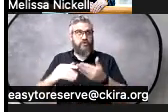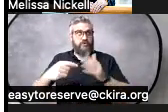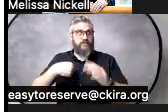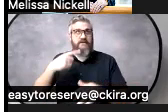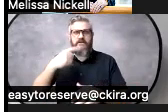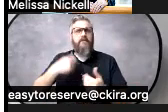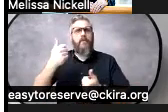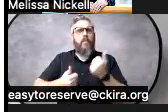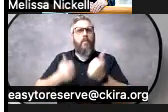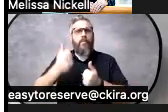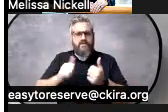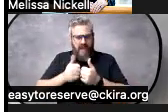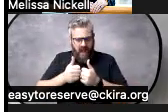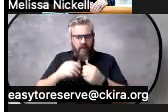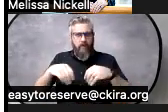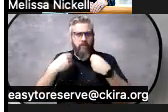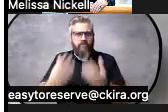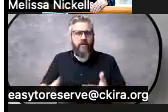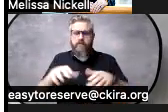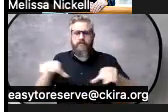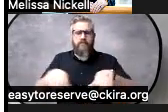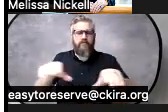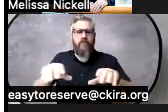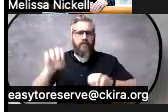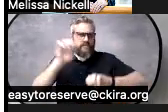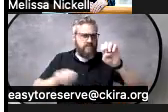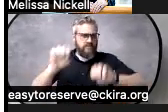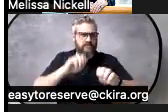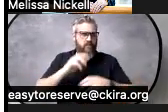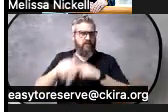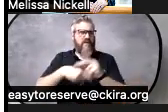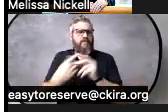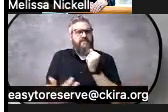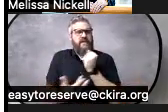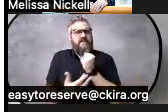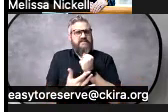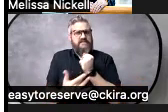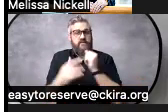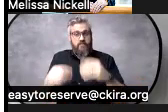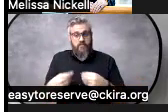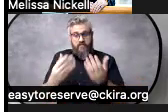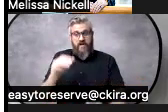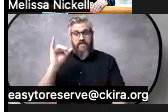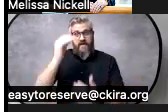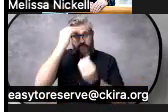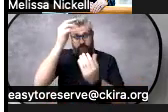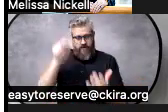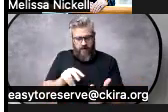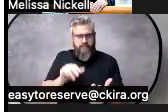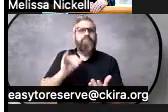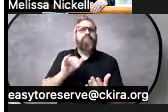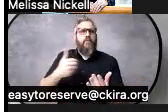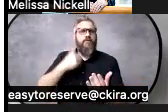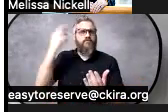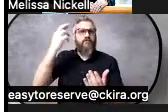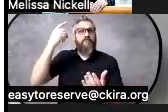techniques were used to perform the experiment and how the techniques were performed. By providing this information, it's going to give us the rationale